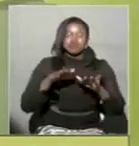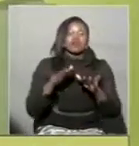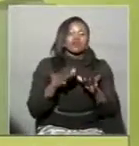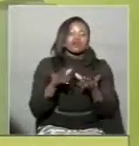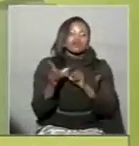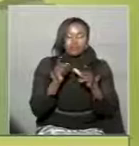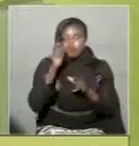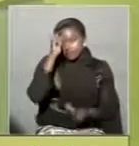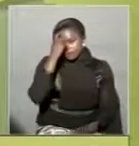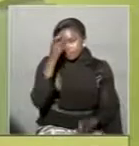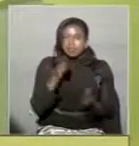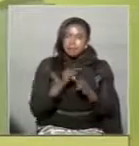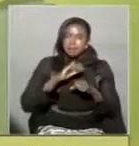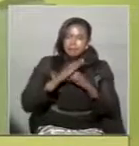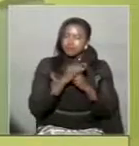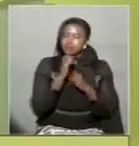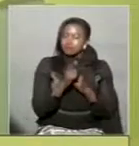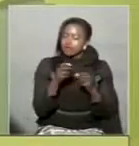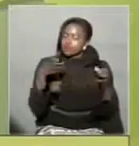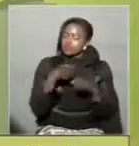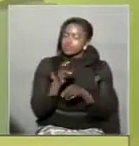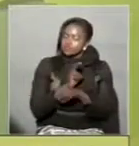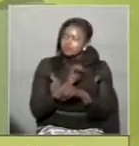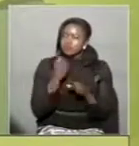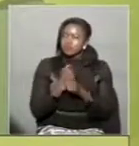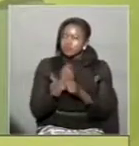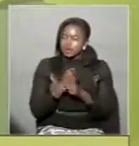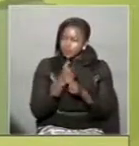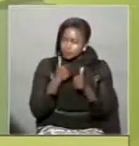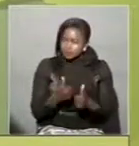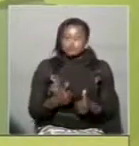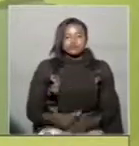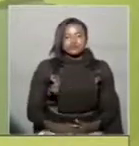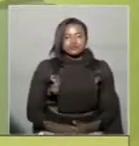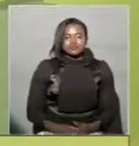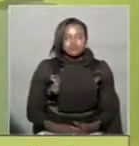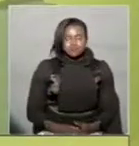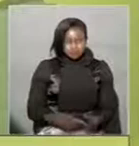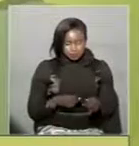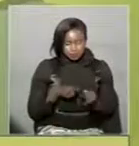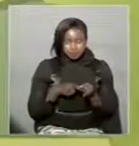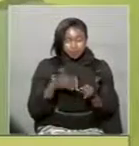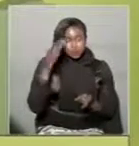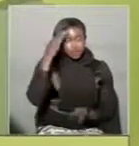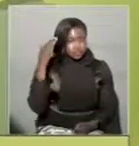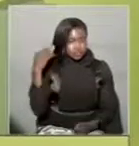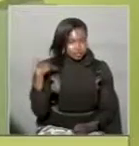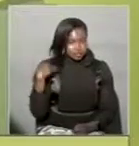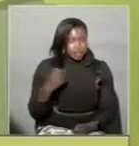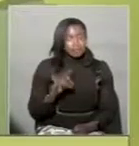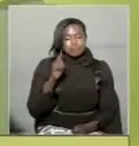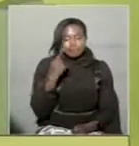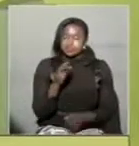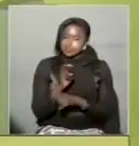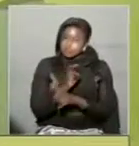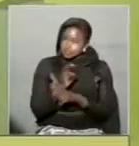ensure, one, that inspectors do their work effectively, but two, that the head teacher, who is the first inspector,